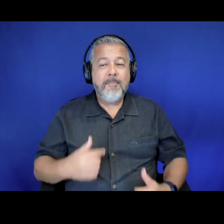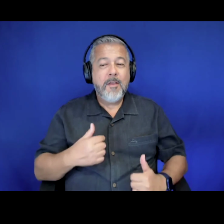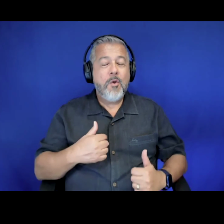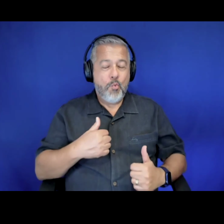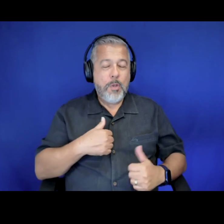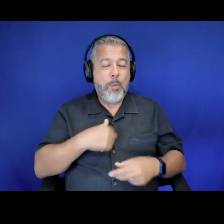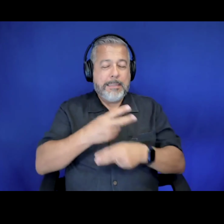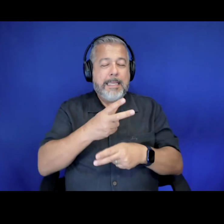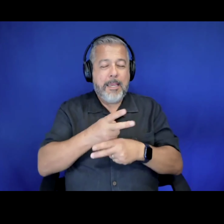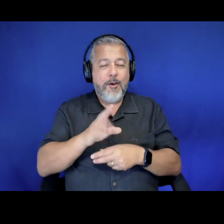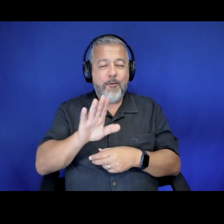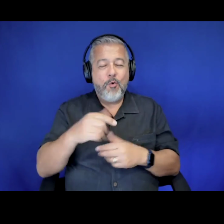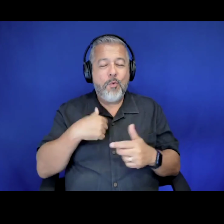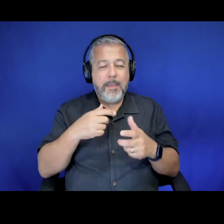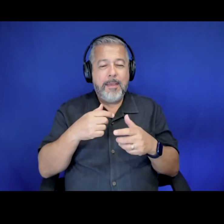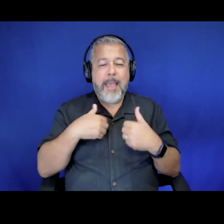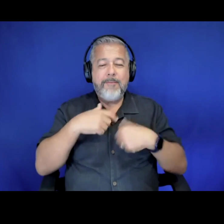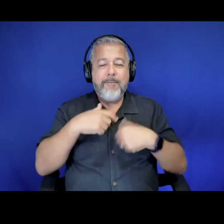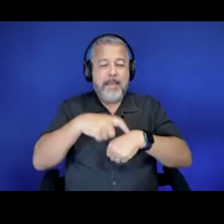okay.